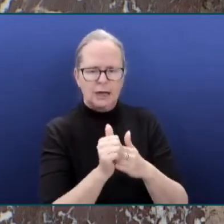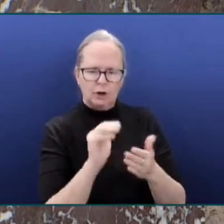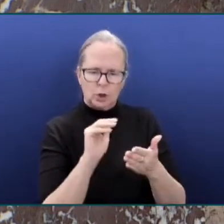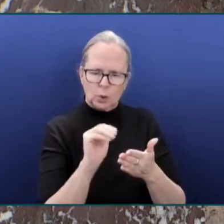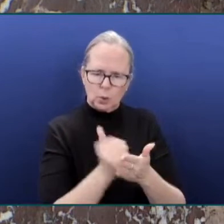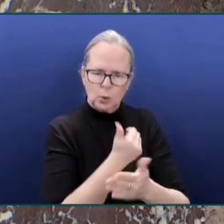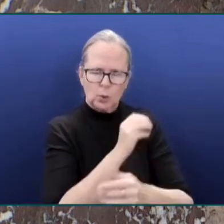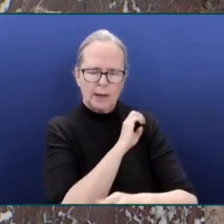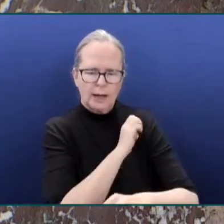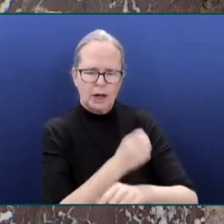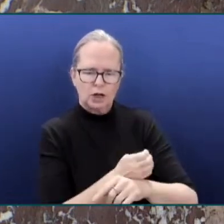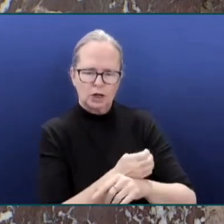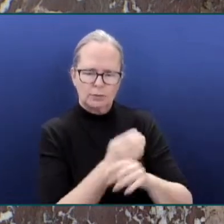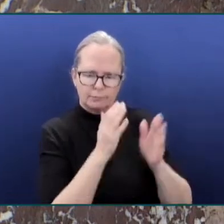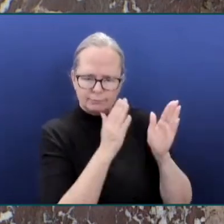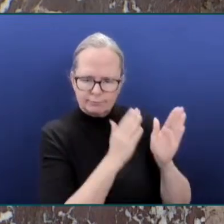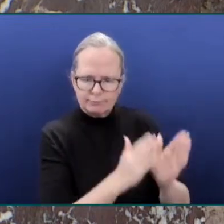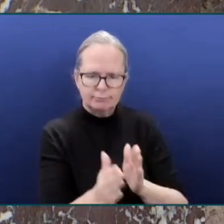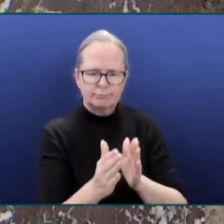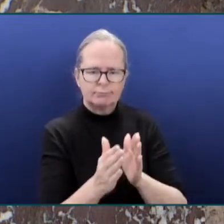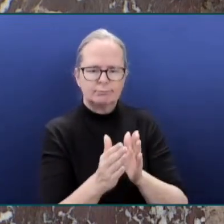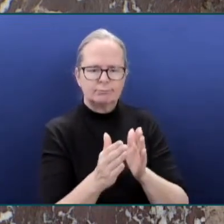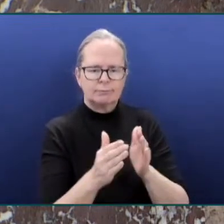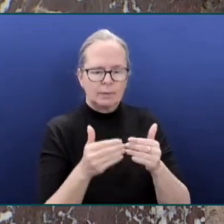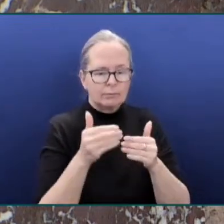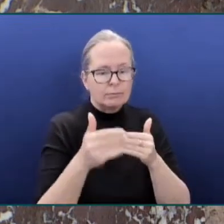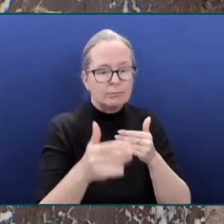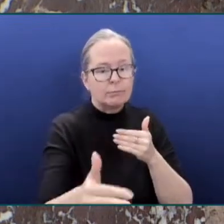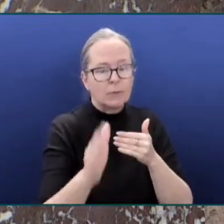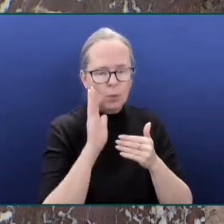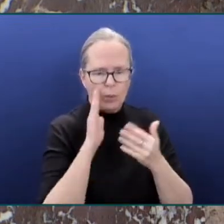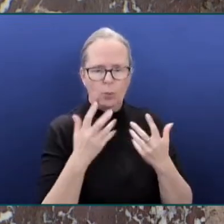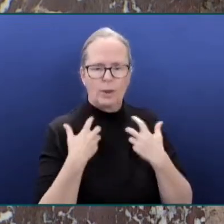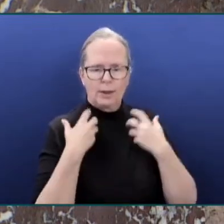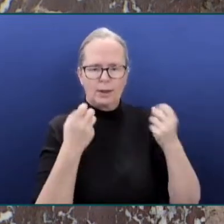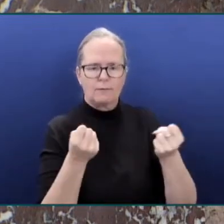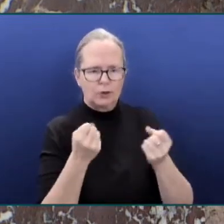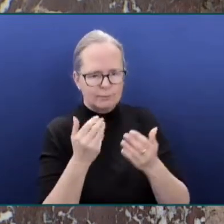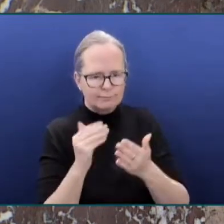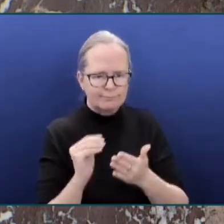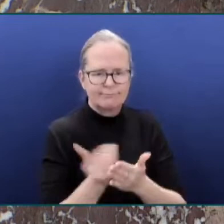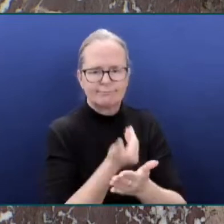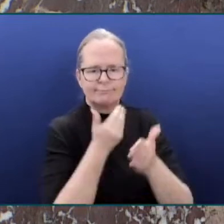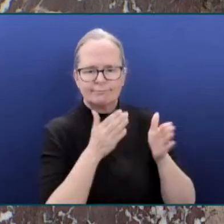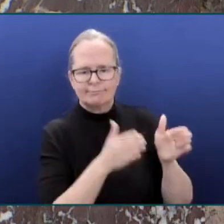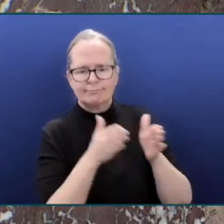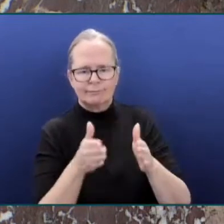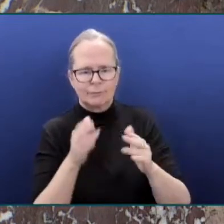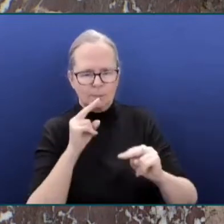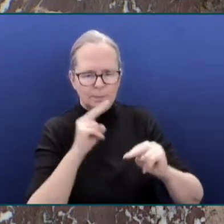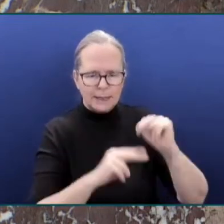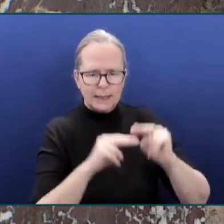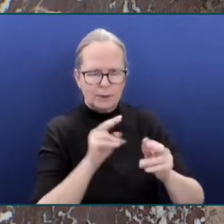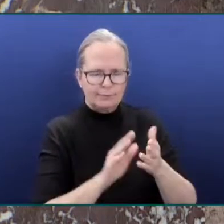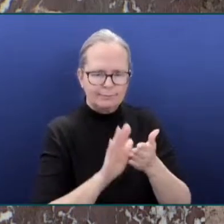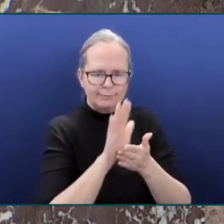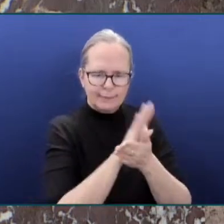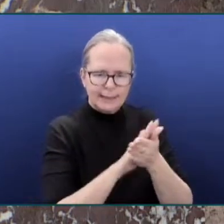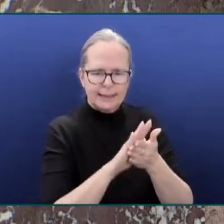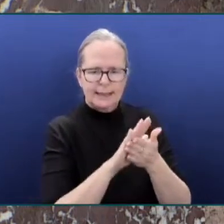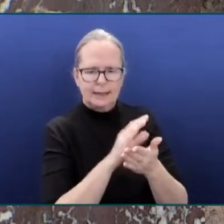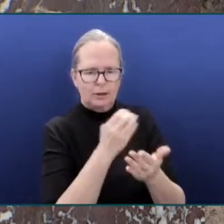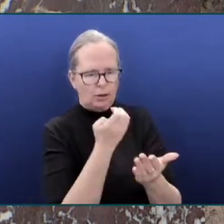build new opportunities in the clean economy sector. This framework will accelerate the province's